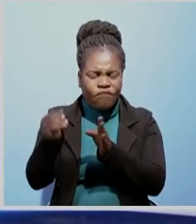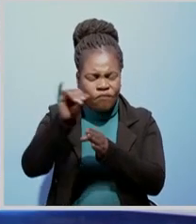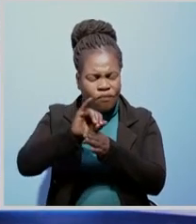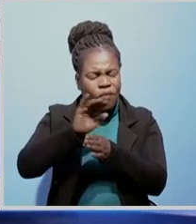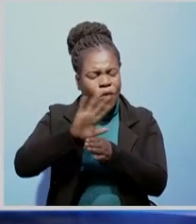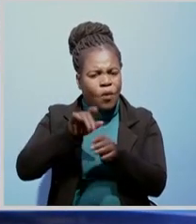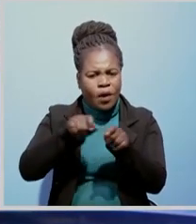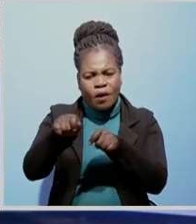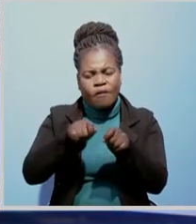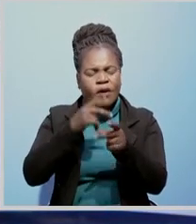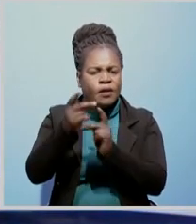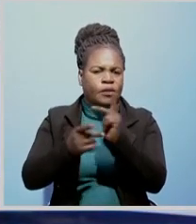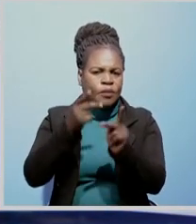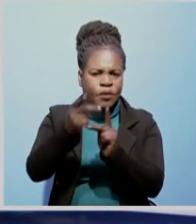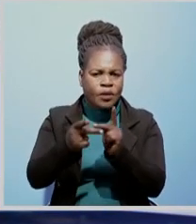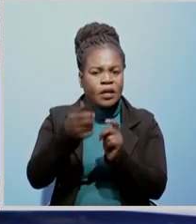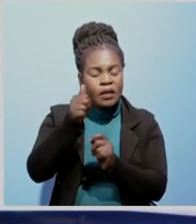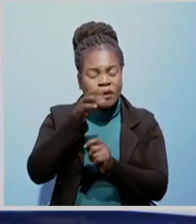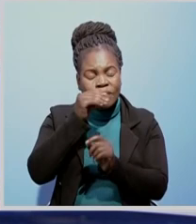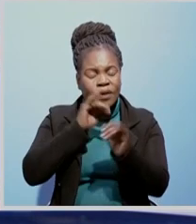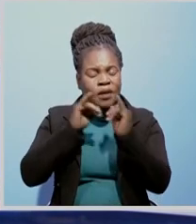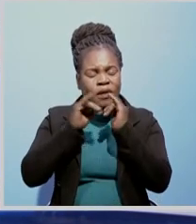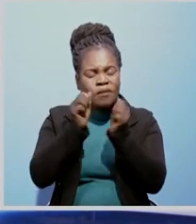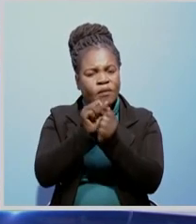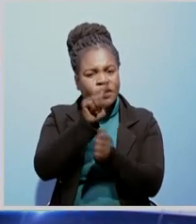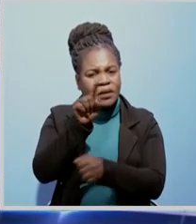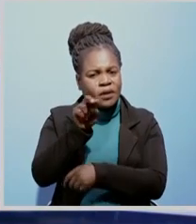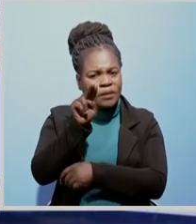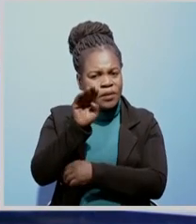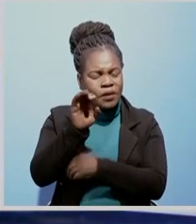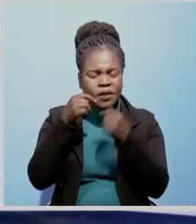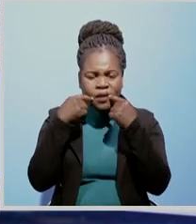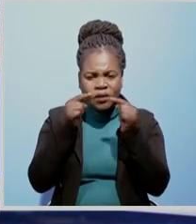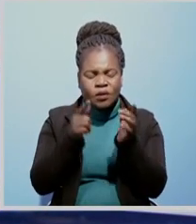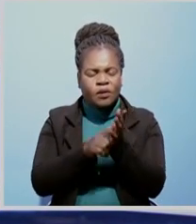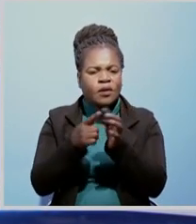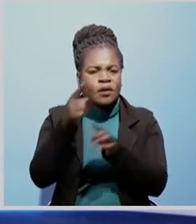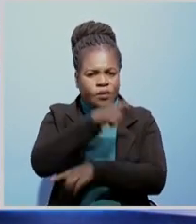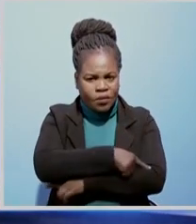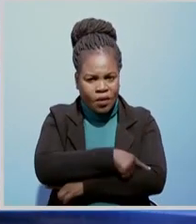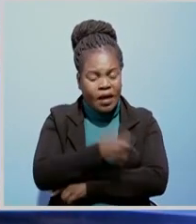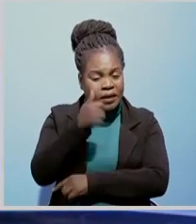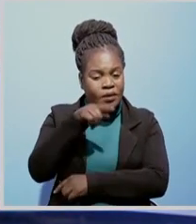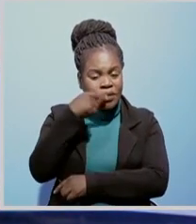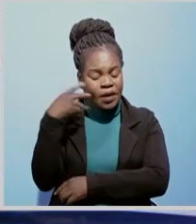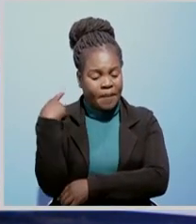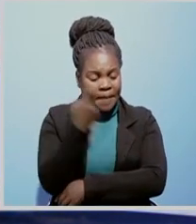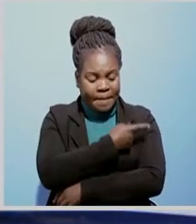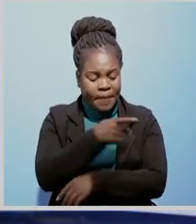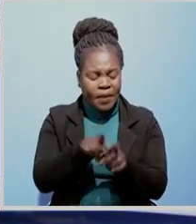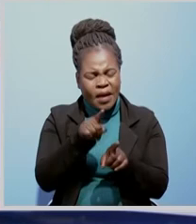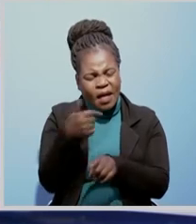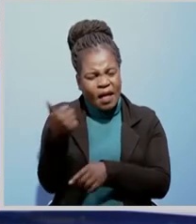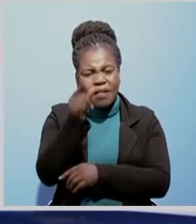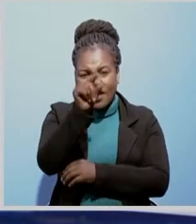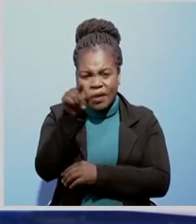governance process. Mr. KABWE was speaking in an interview with ZMBC News in Lusaka today. He, however, said parliamentarians and other individuals reserve